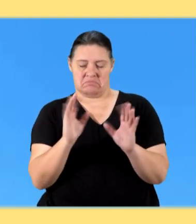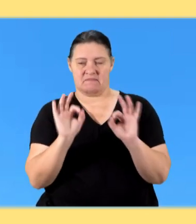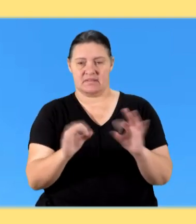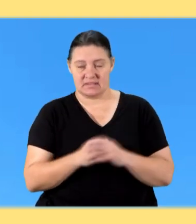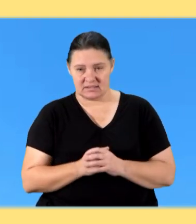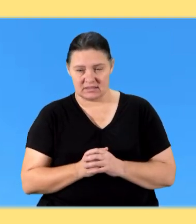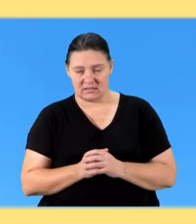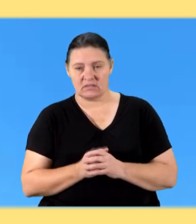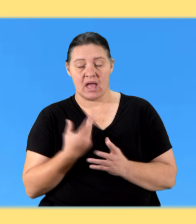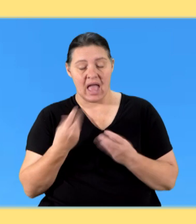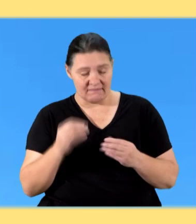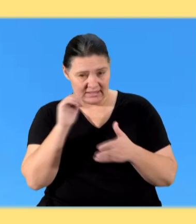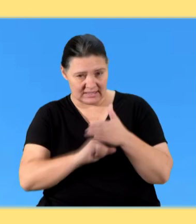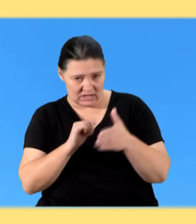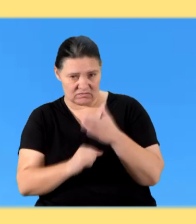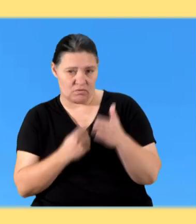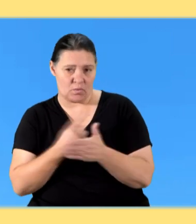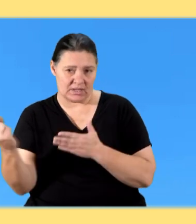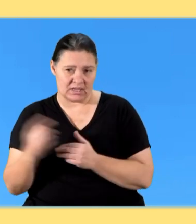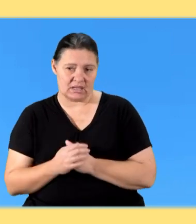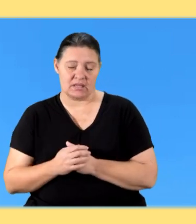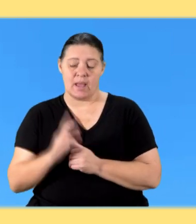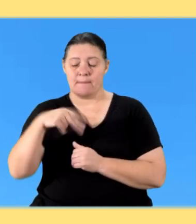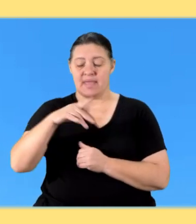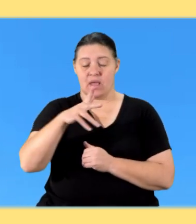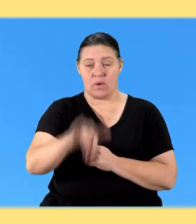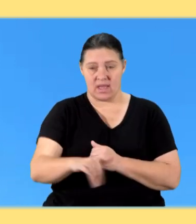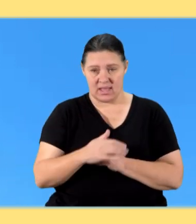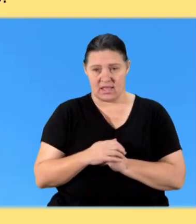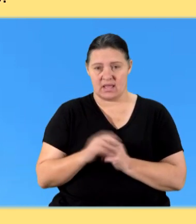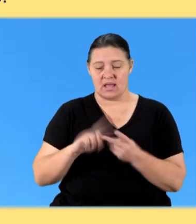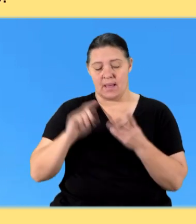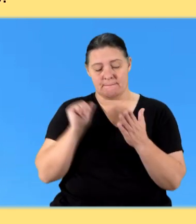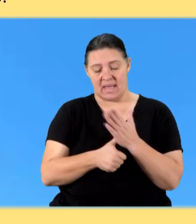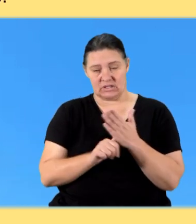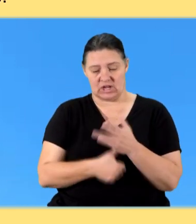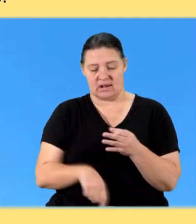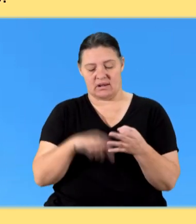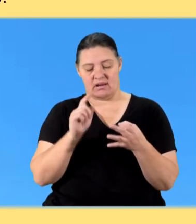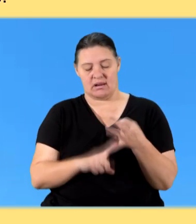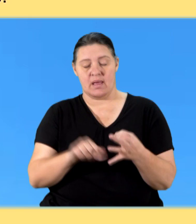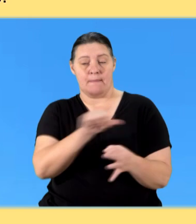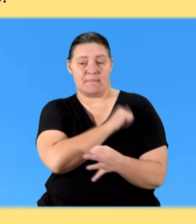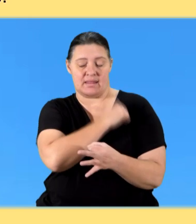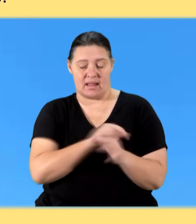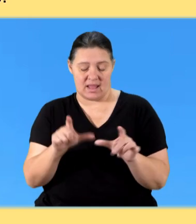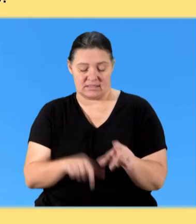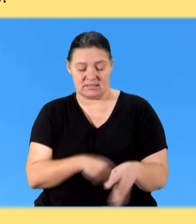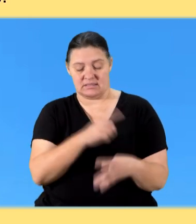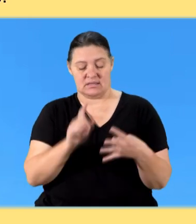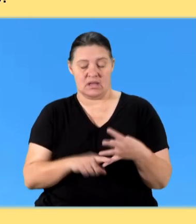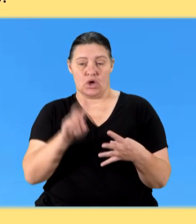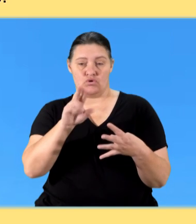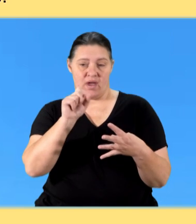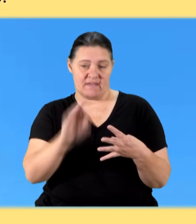the range. Then we have deductions for the week, which is pay as you earn, pension fund, medical